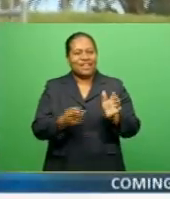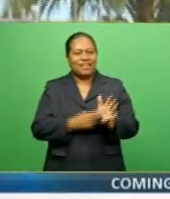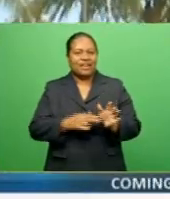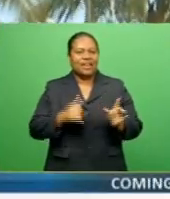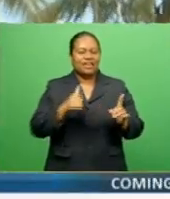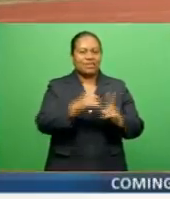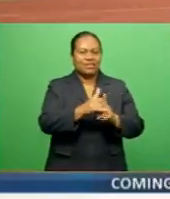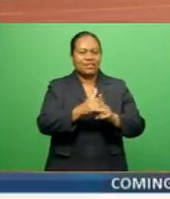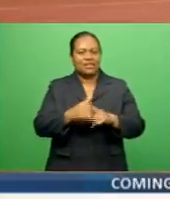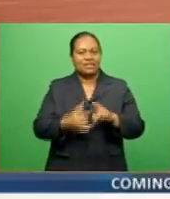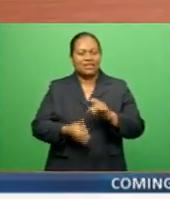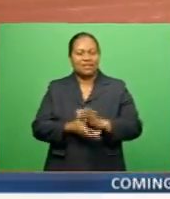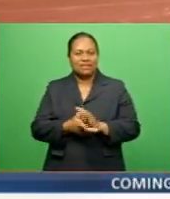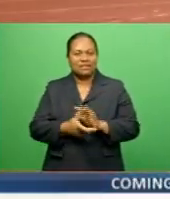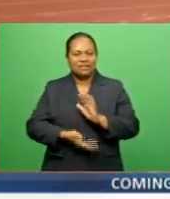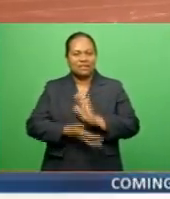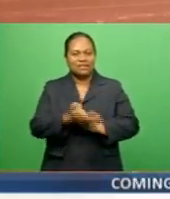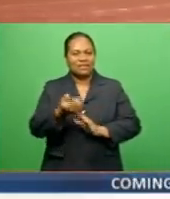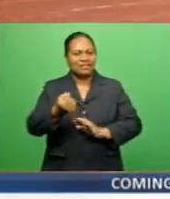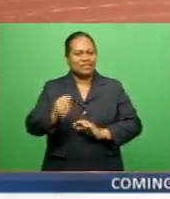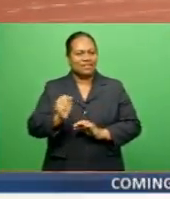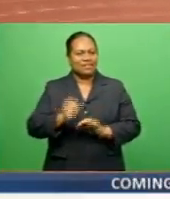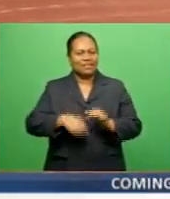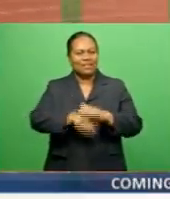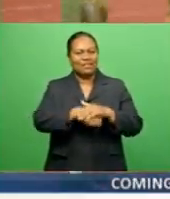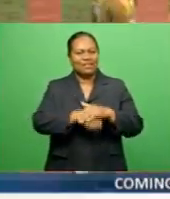Secondary School continues dominance.